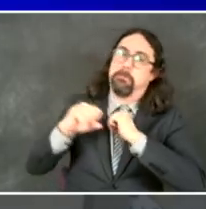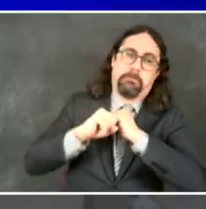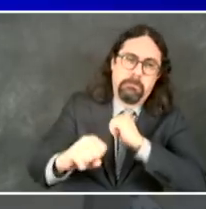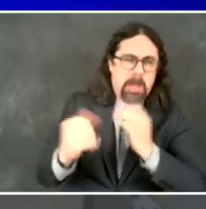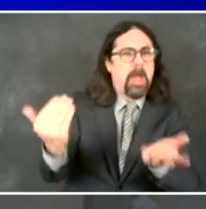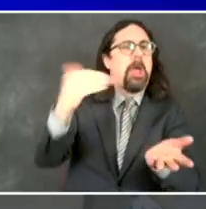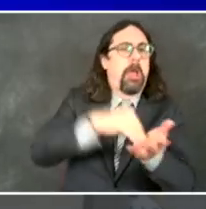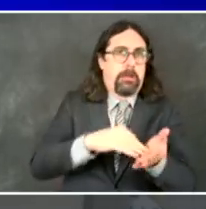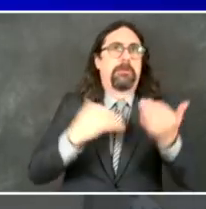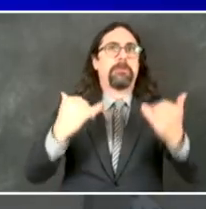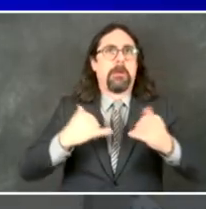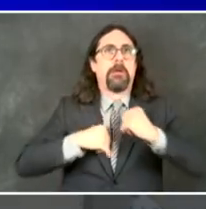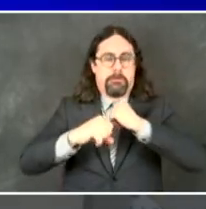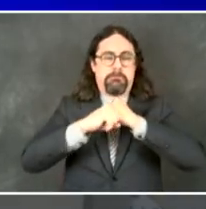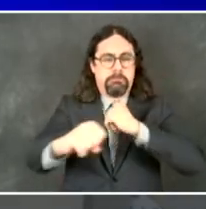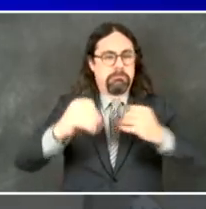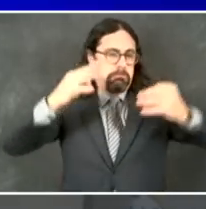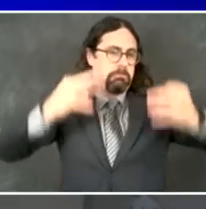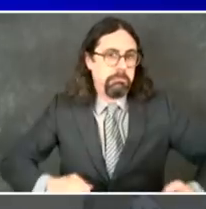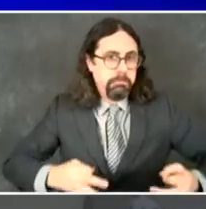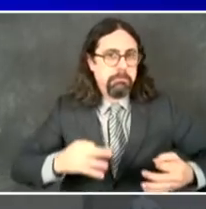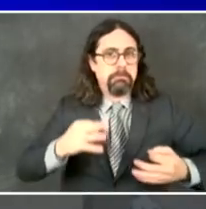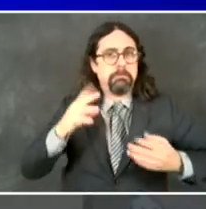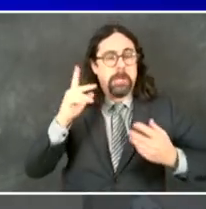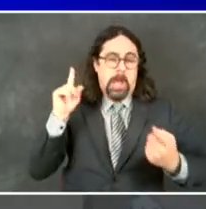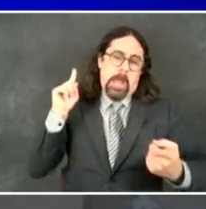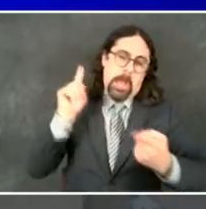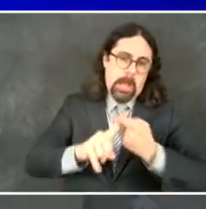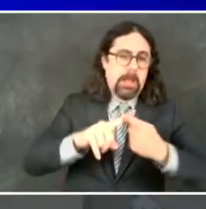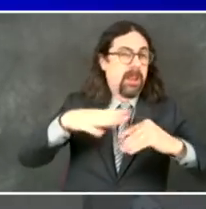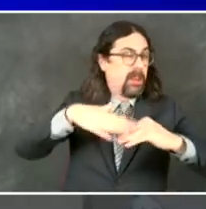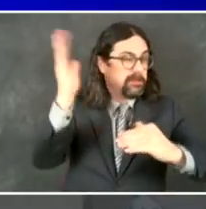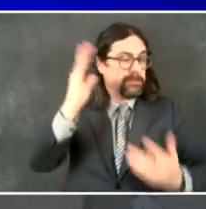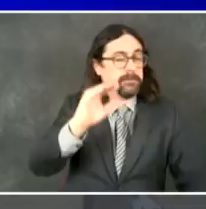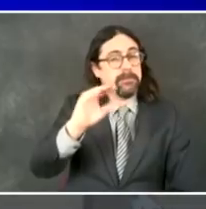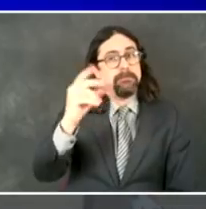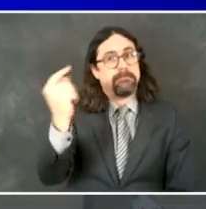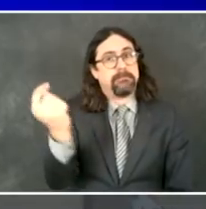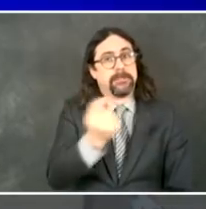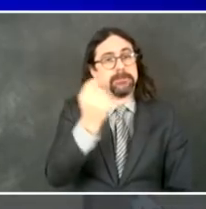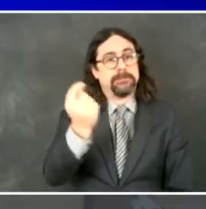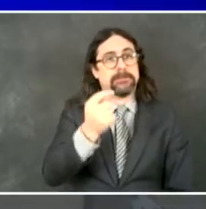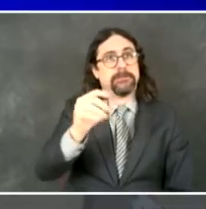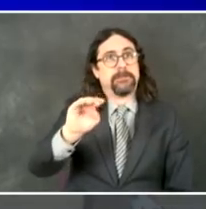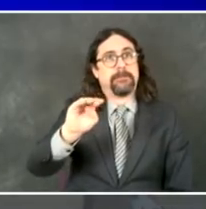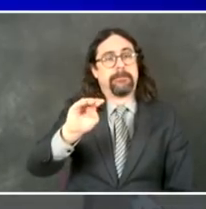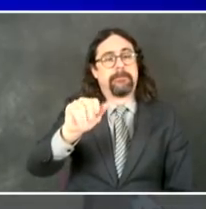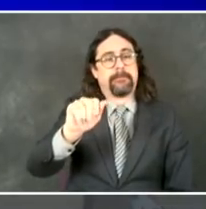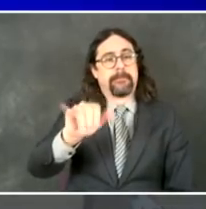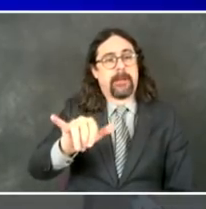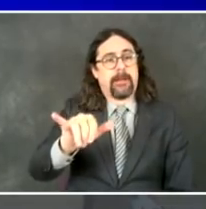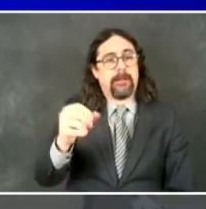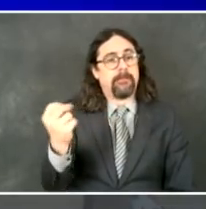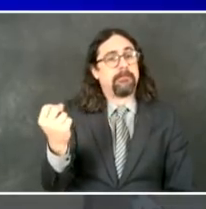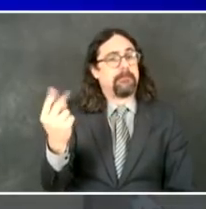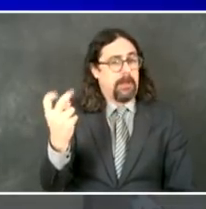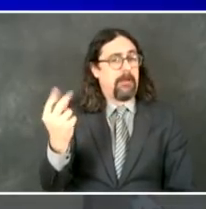take us to Tuesday, May 12th. Again, as we get close to that point, we'll have another update.